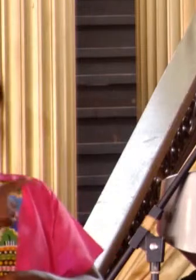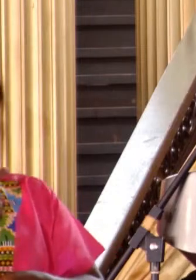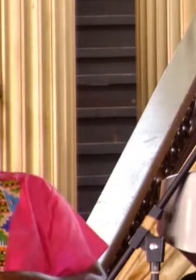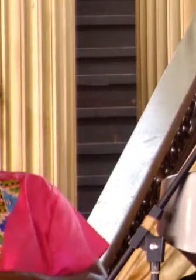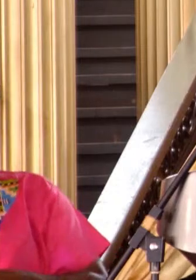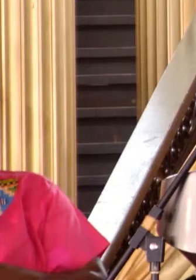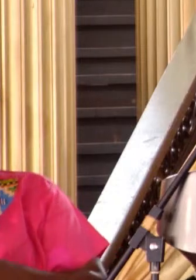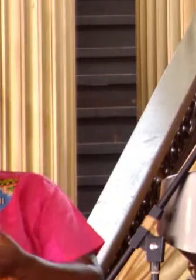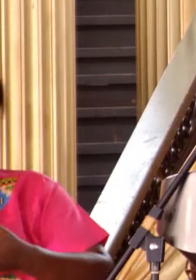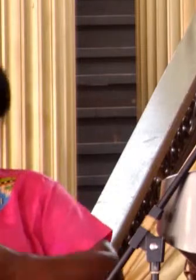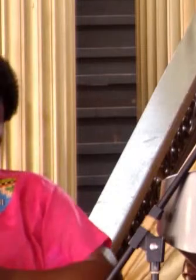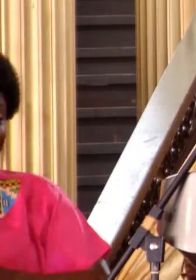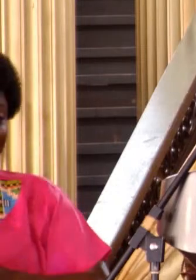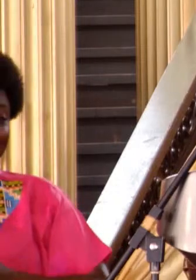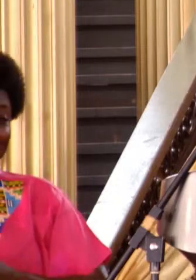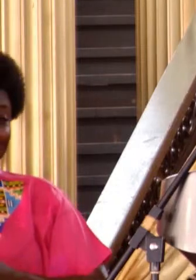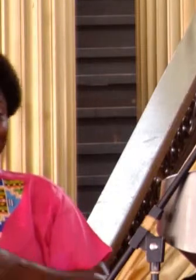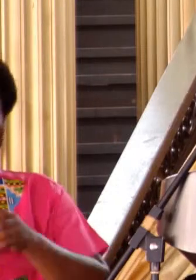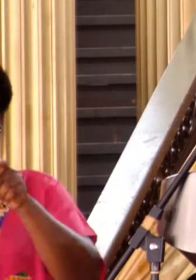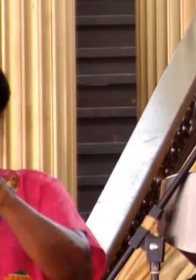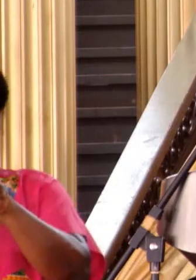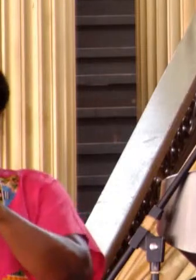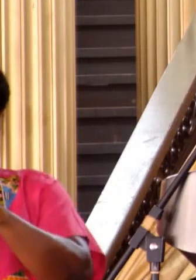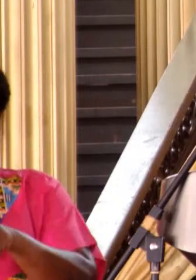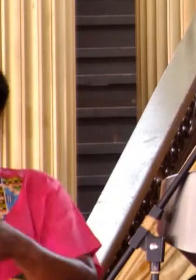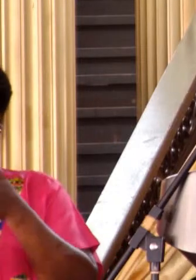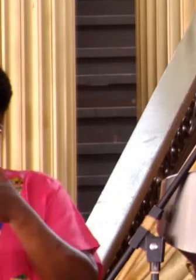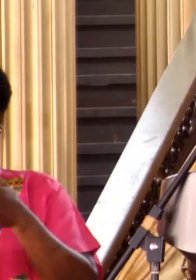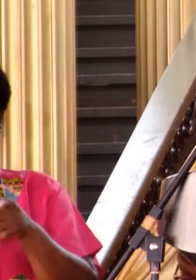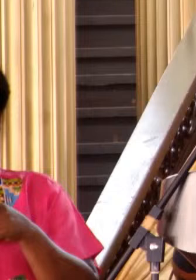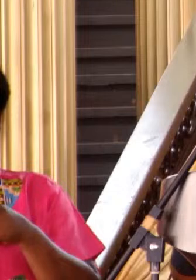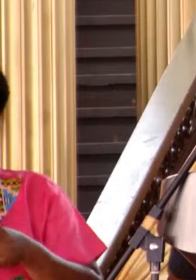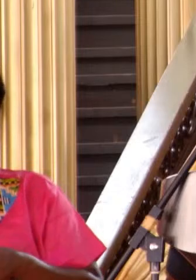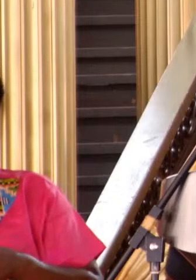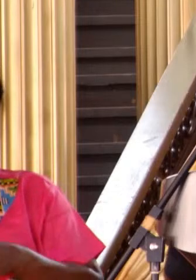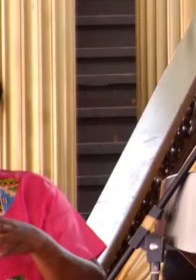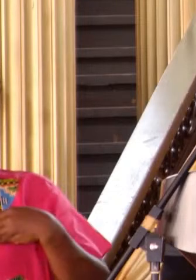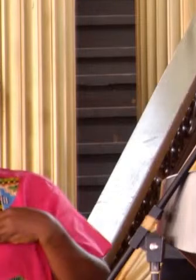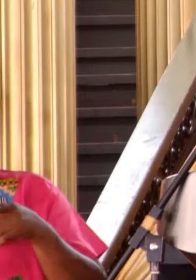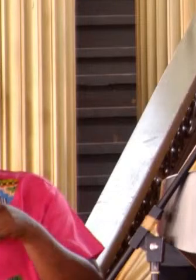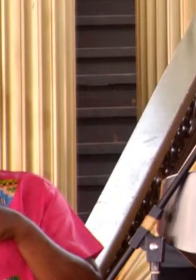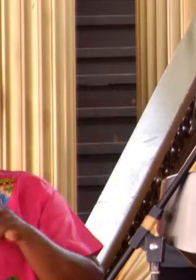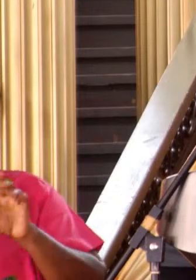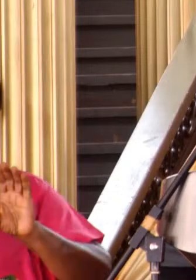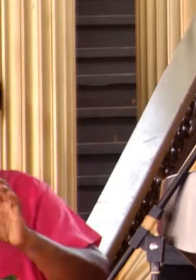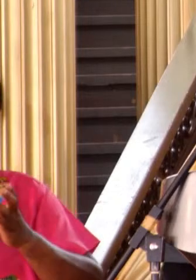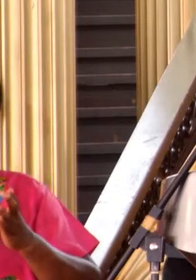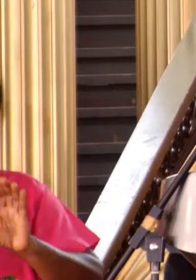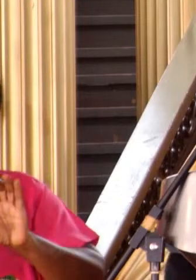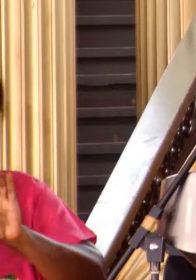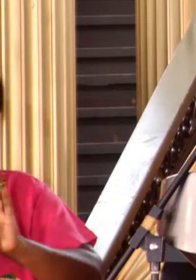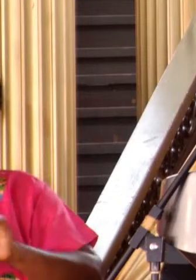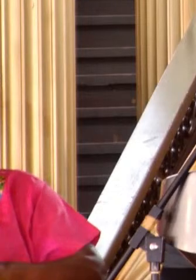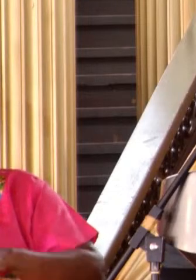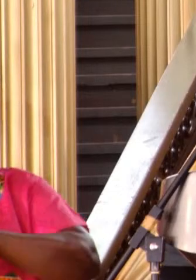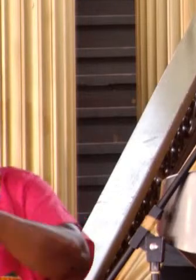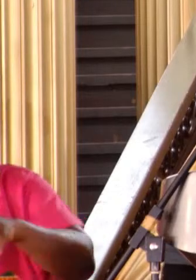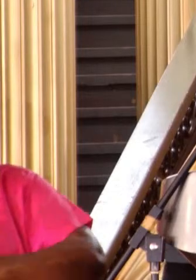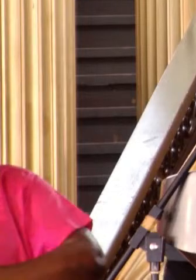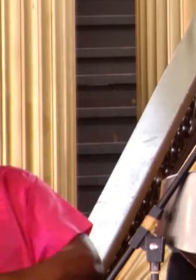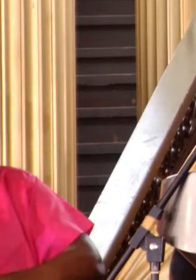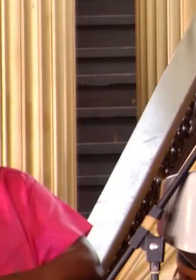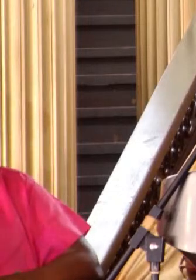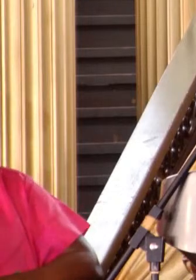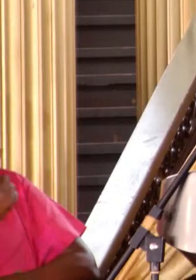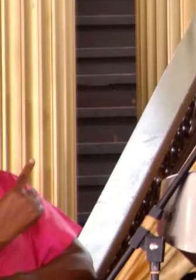"Yeah, yeah." You then take your seats for the roll call. When you are called, you walk up to the platform to be acknowledged